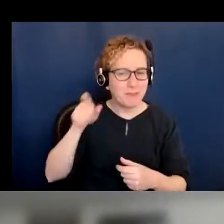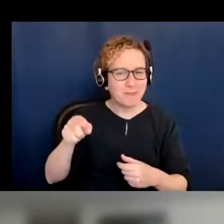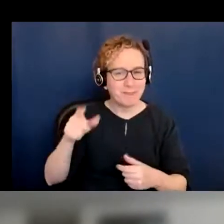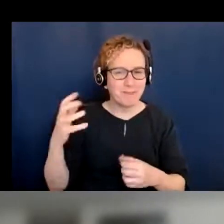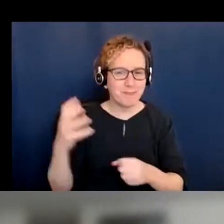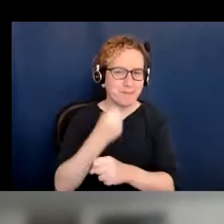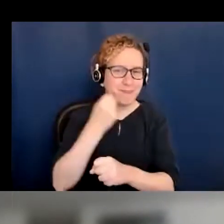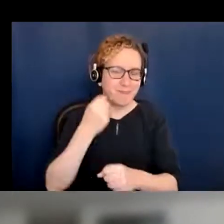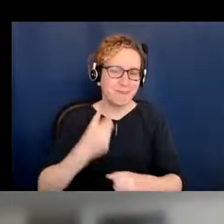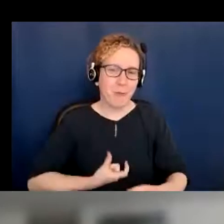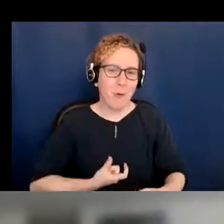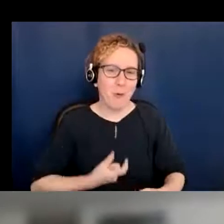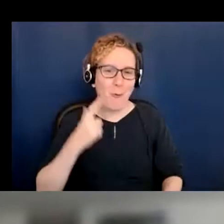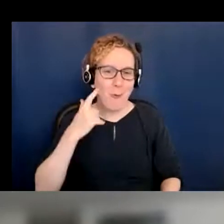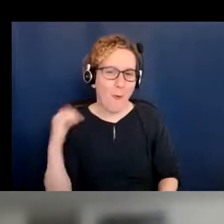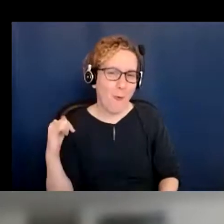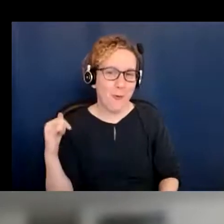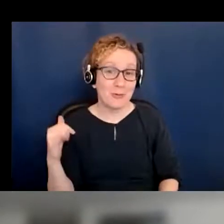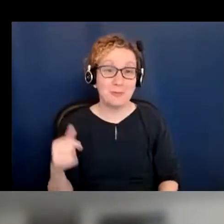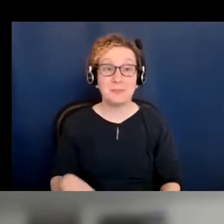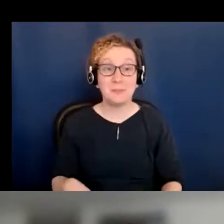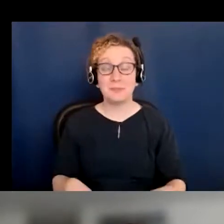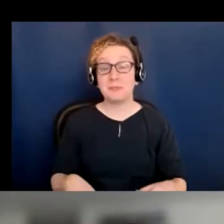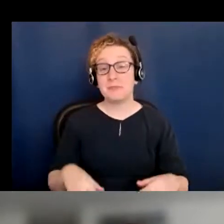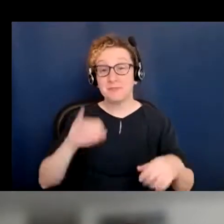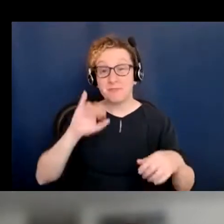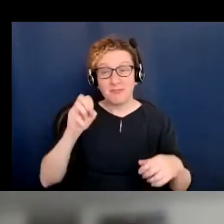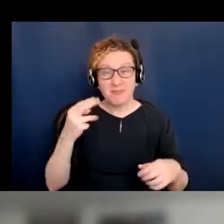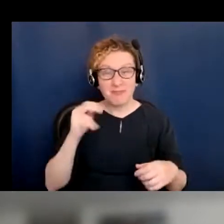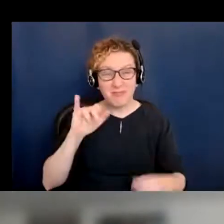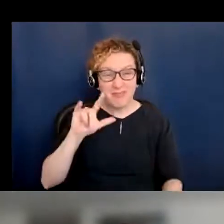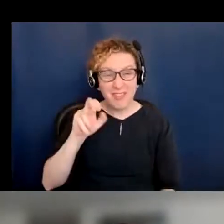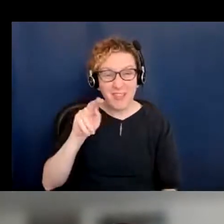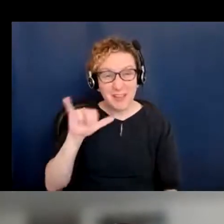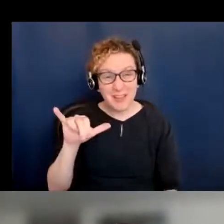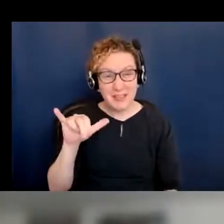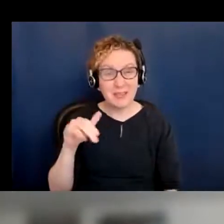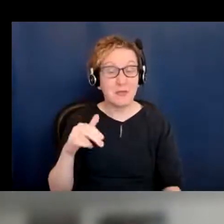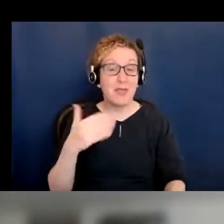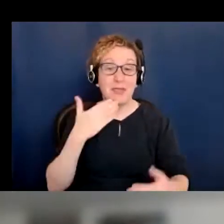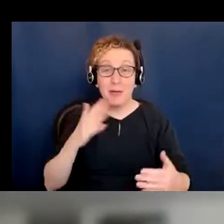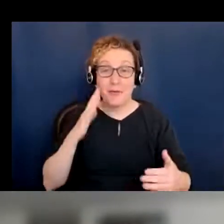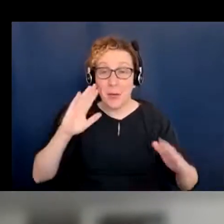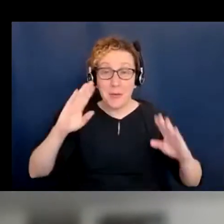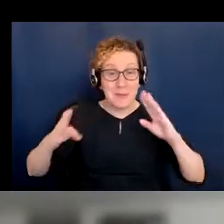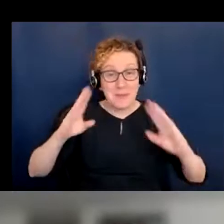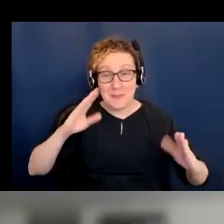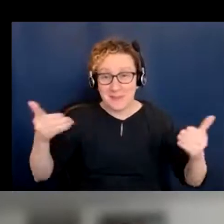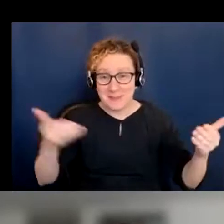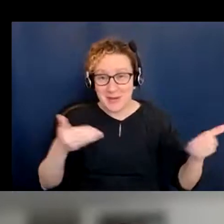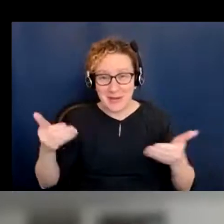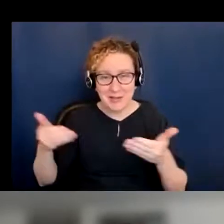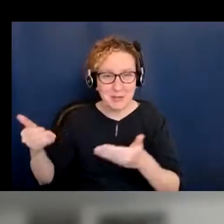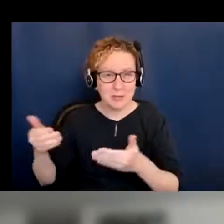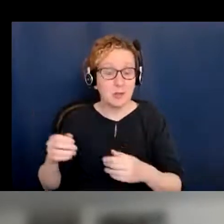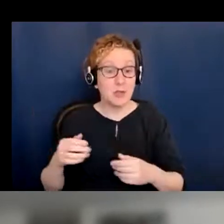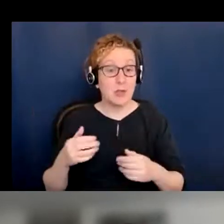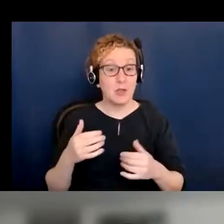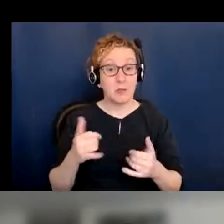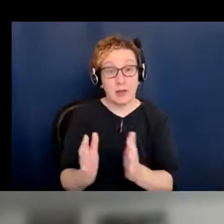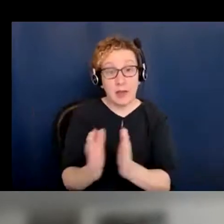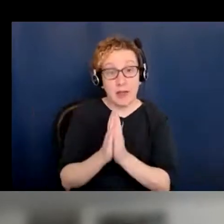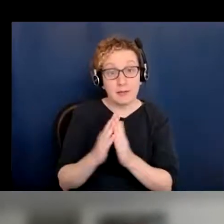Well, thank you everyone for those nice introductions. I'm gonna ask my colleagues to reshare the slides and